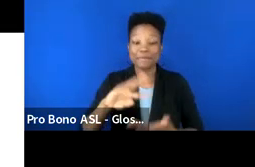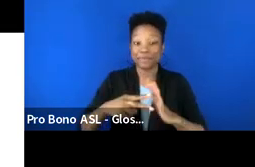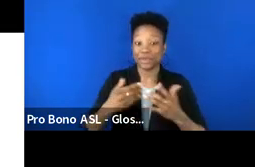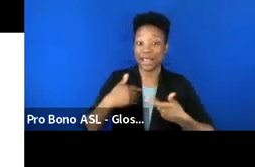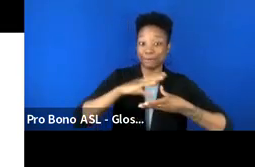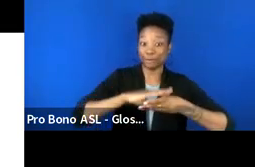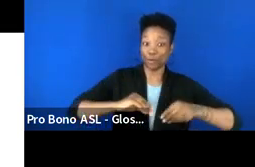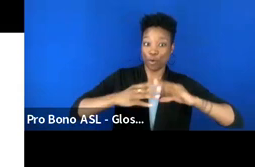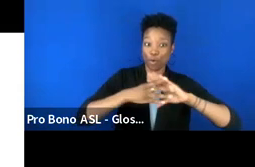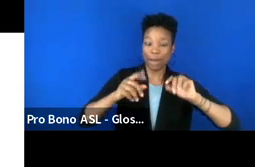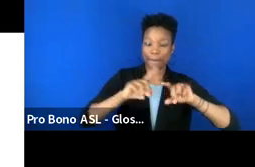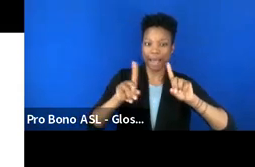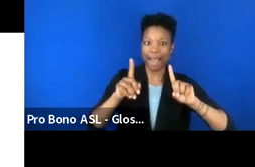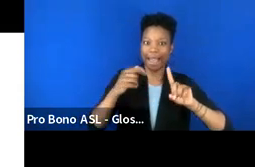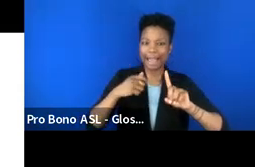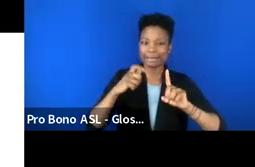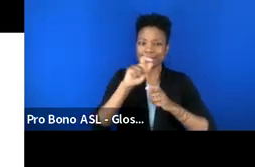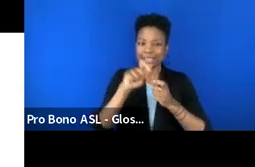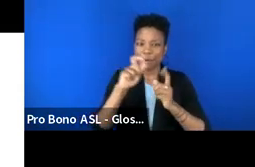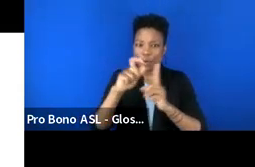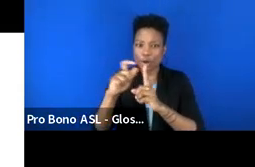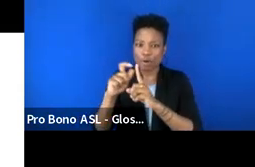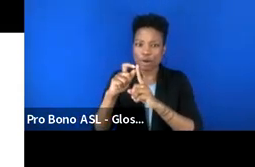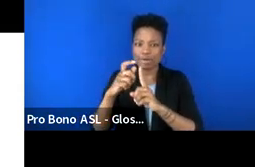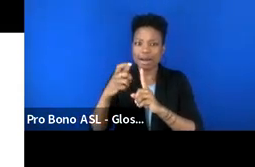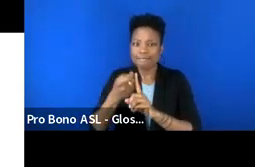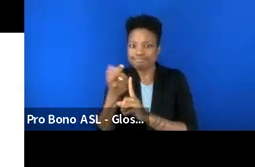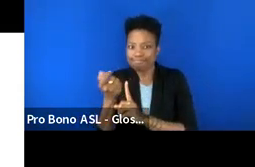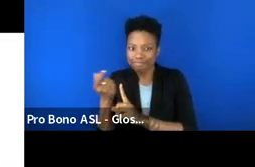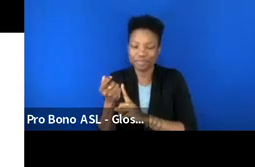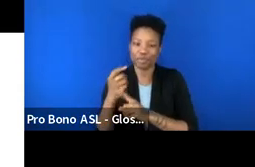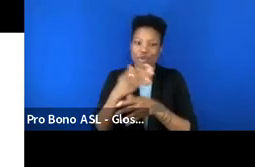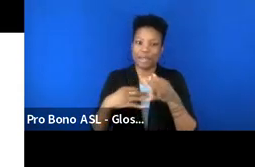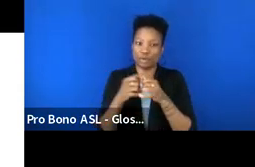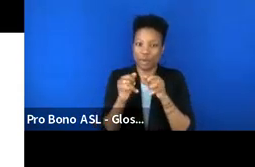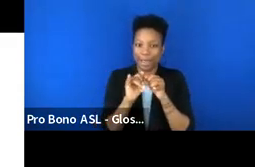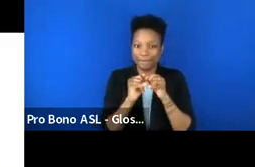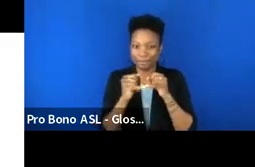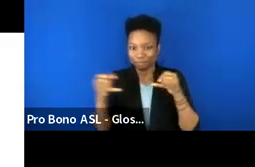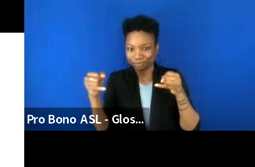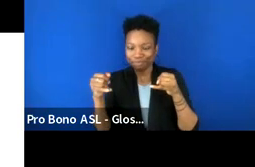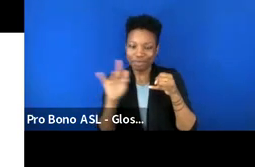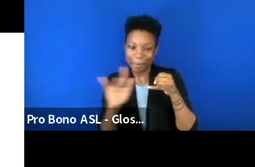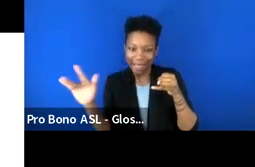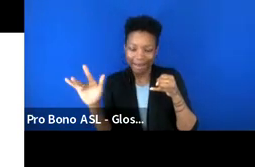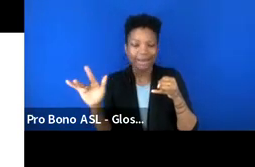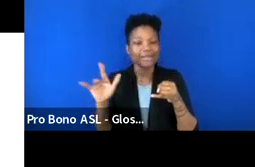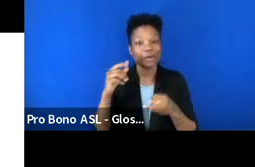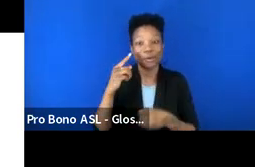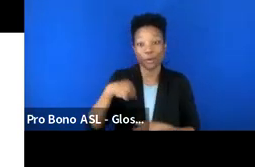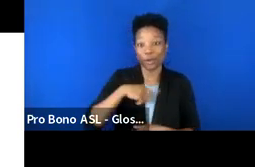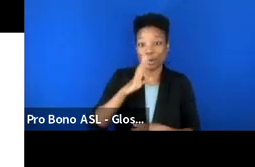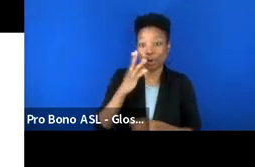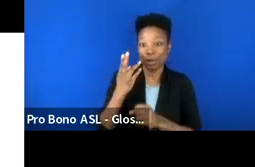by blank spaces. So in this instance, we're going to be using the answers to these questions here in order to fill